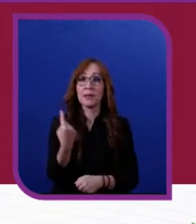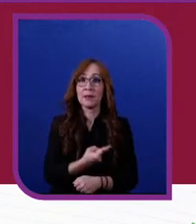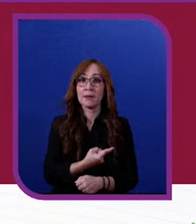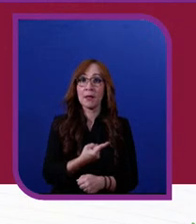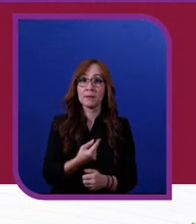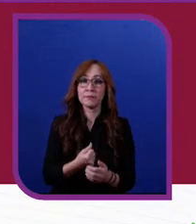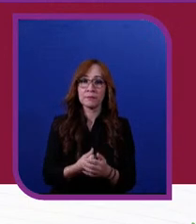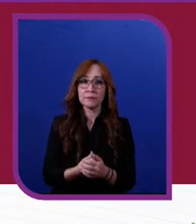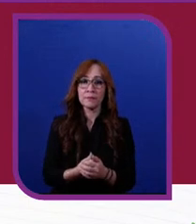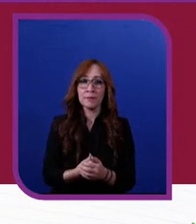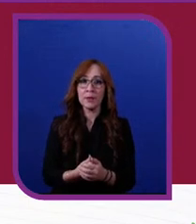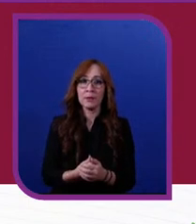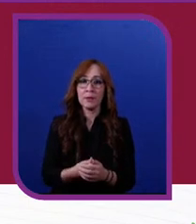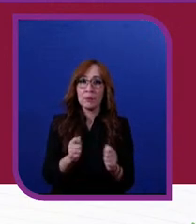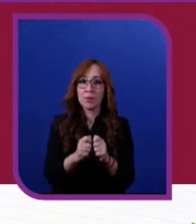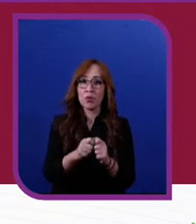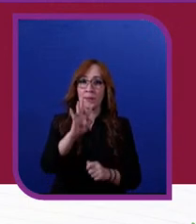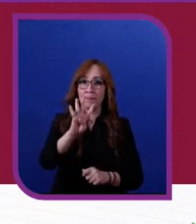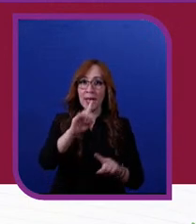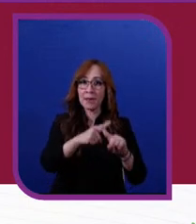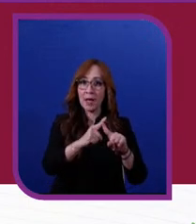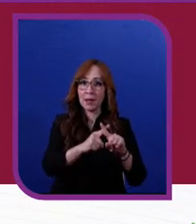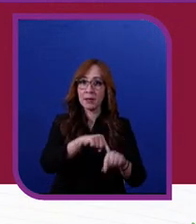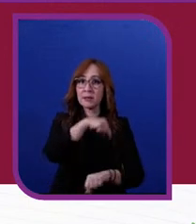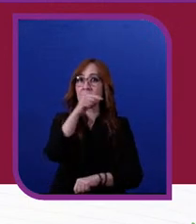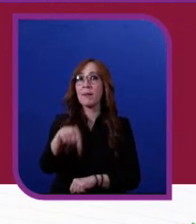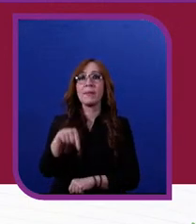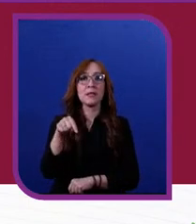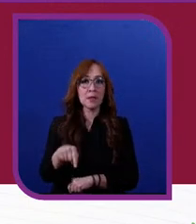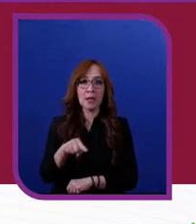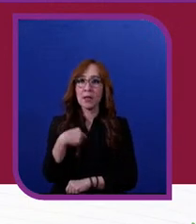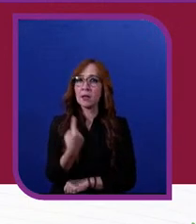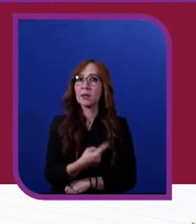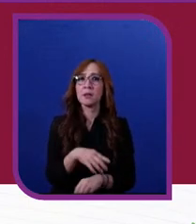my Heaven seen yet about about